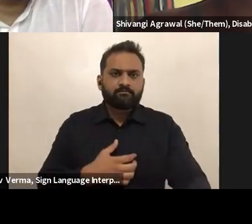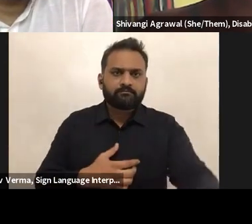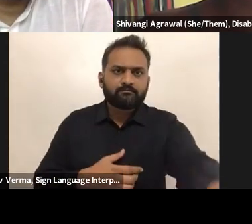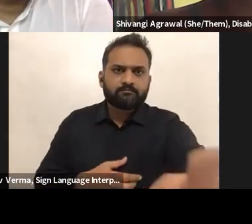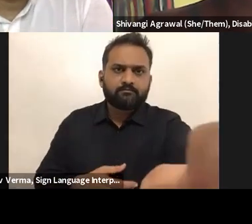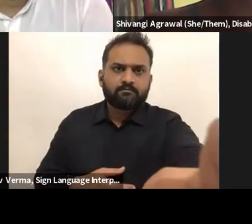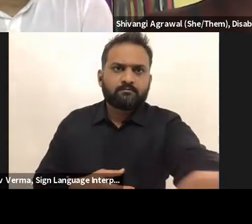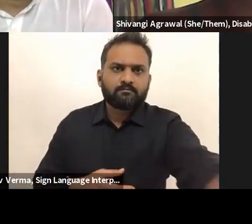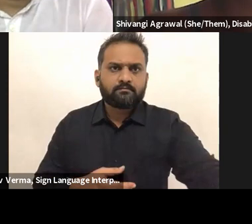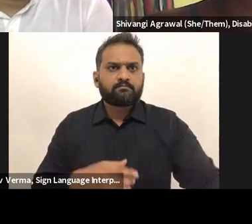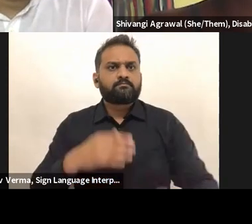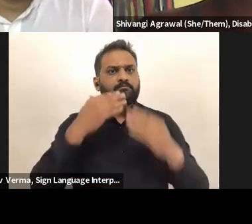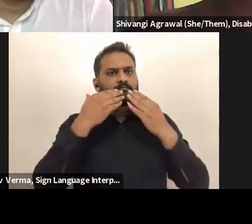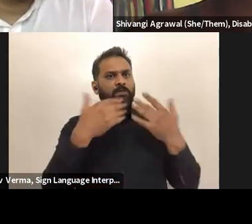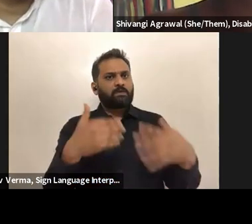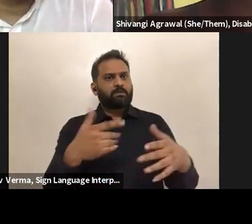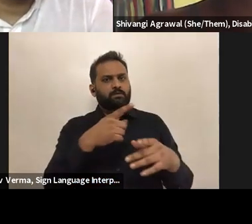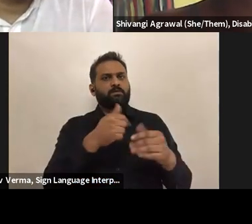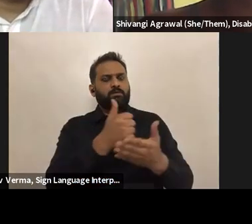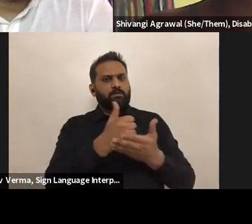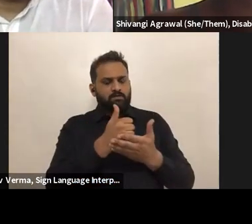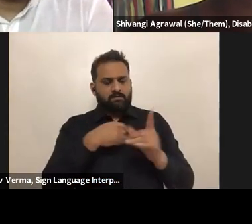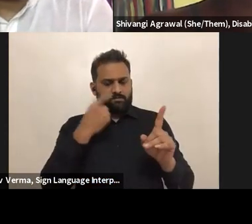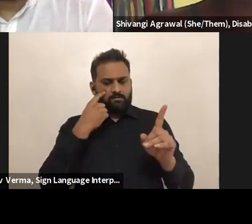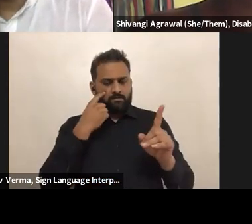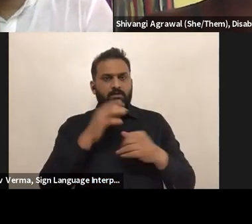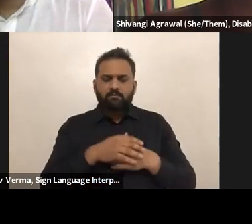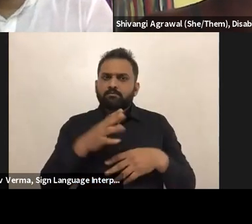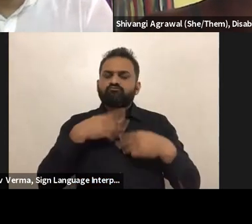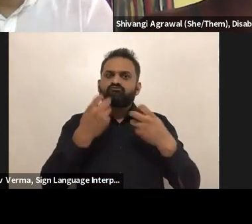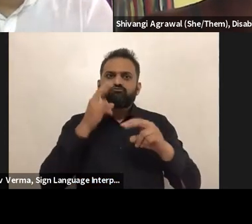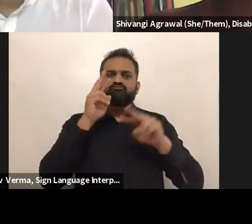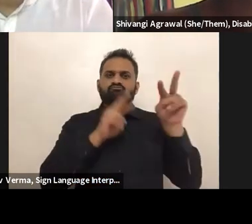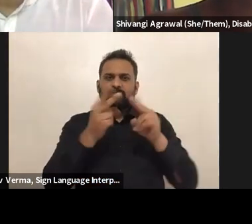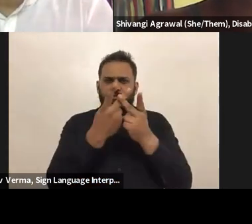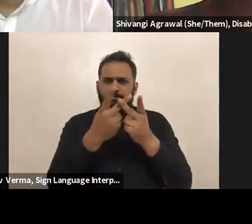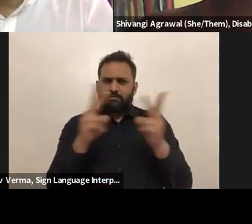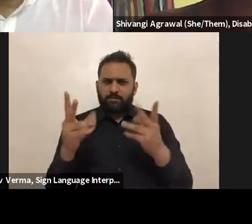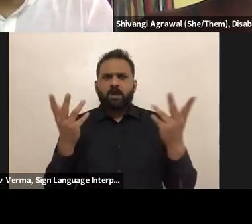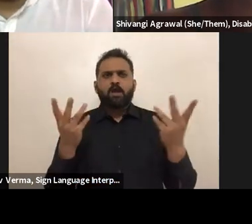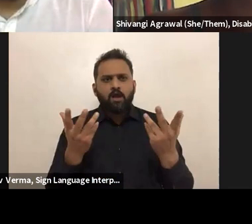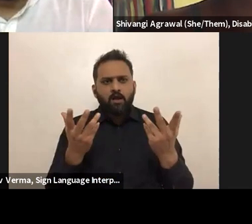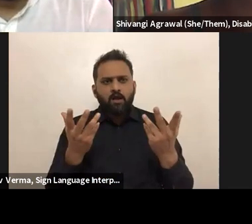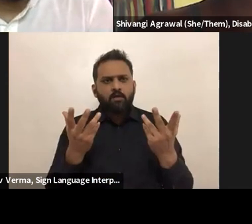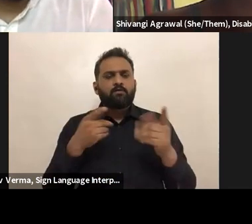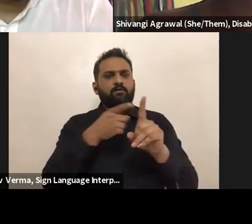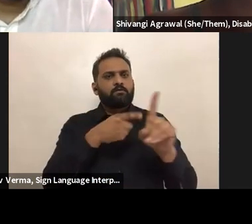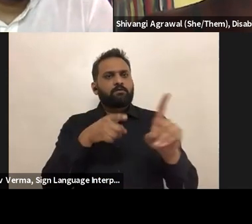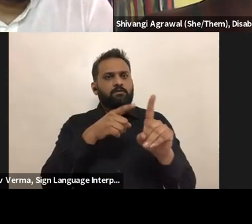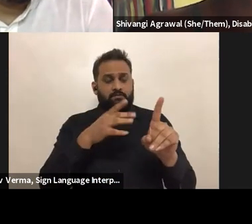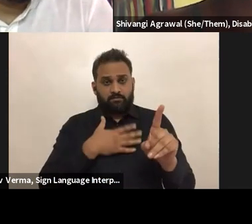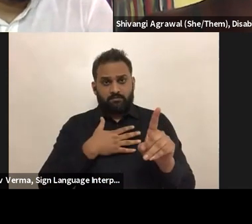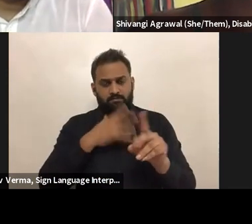Thanks. That's so helpful. And I think it's useful. And I like to see that diversity uh, cropping up everywhere. And we look to